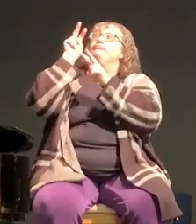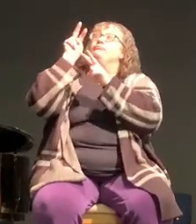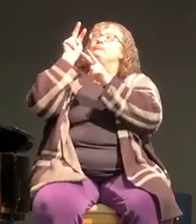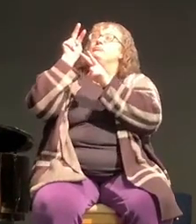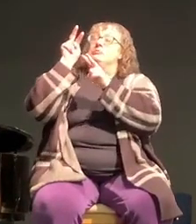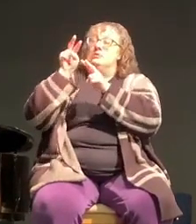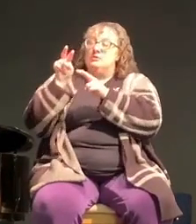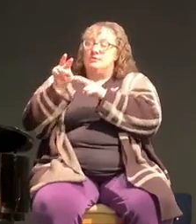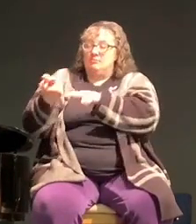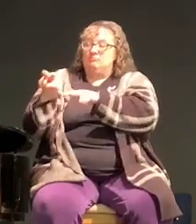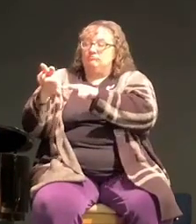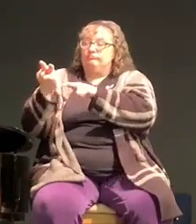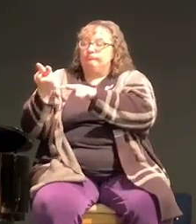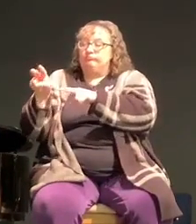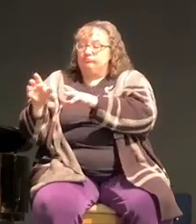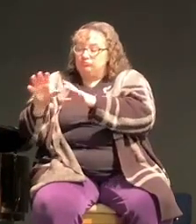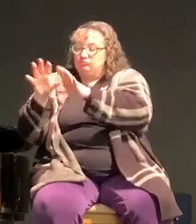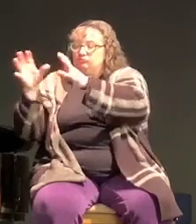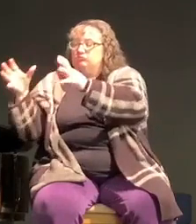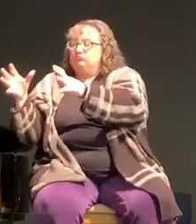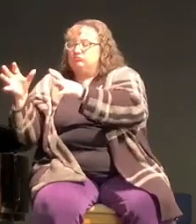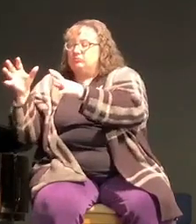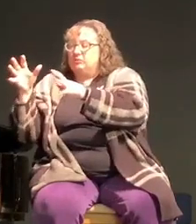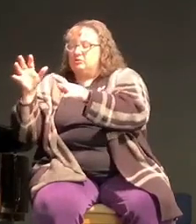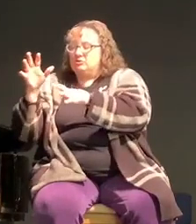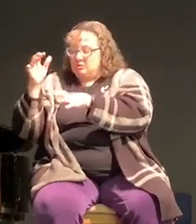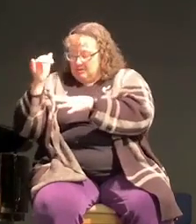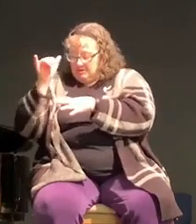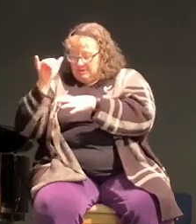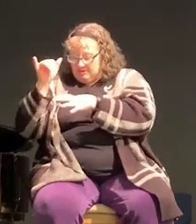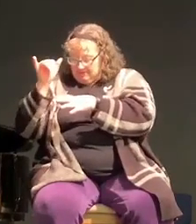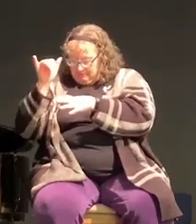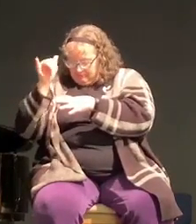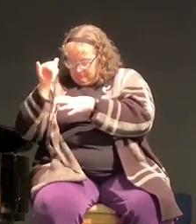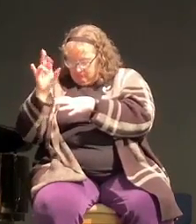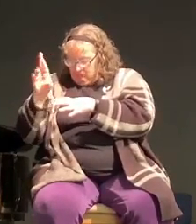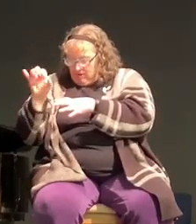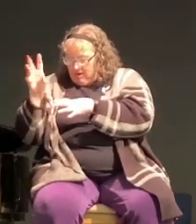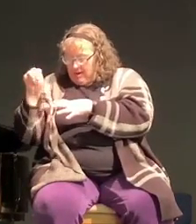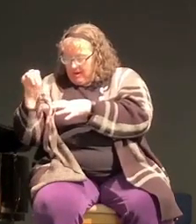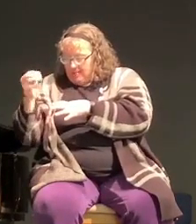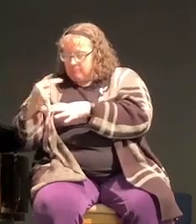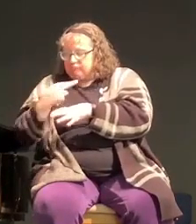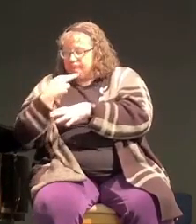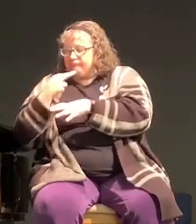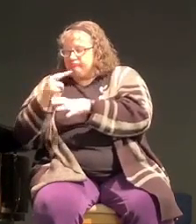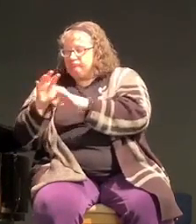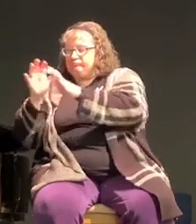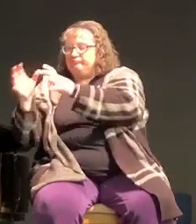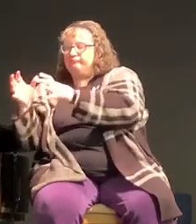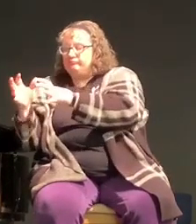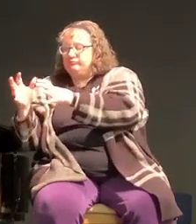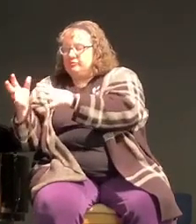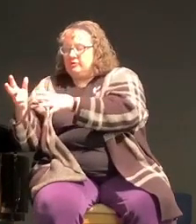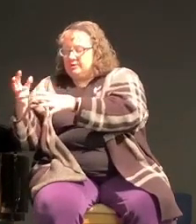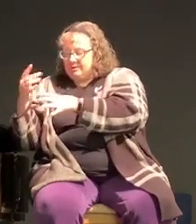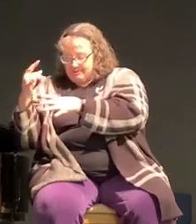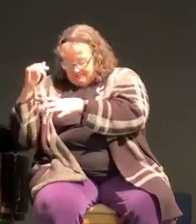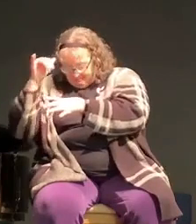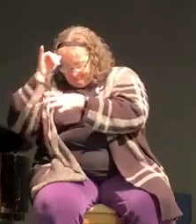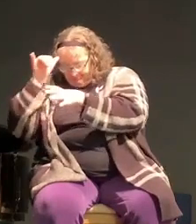He saw a ram caught by its horns. He went over and took the ram and sacrificed it as a burnt offering instead of his